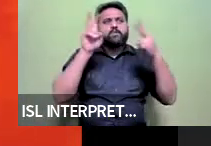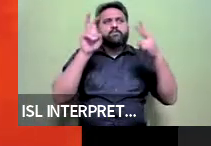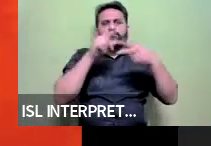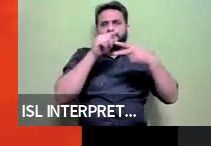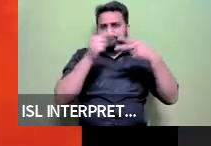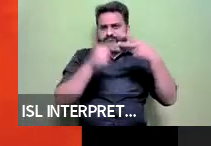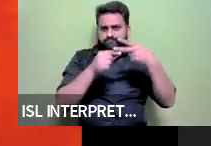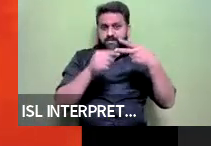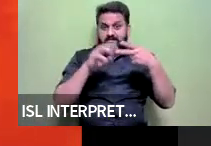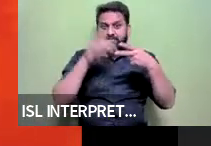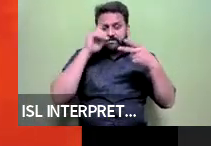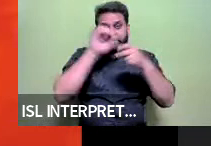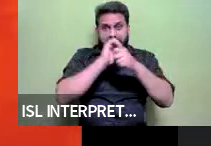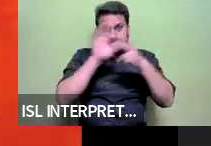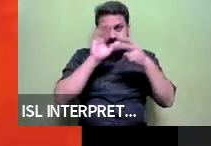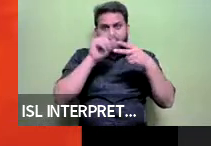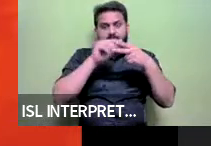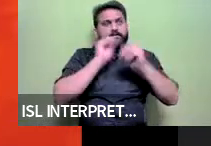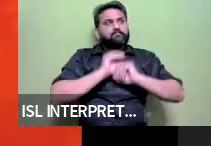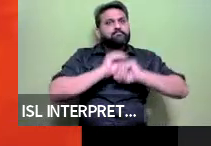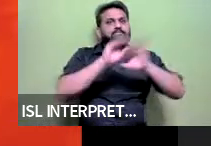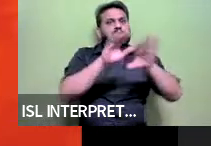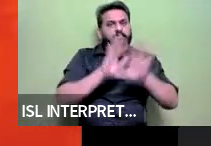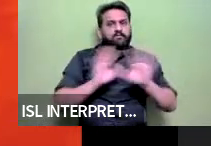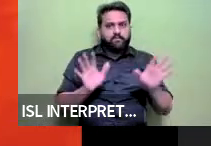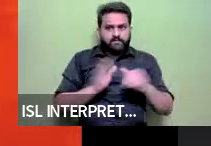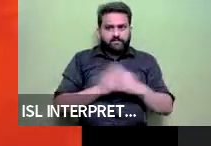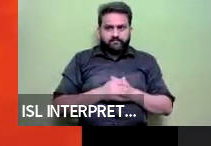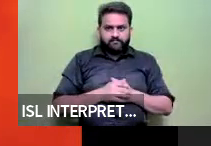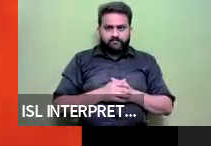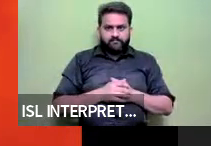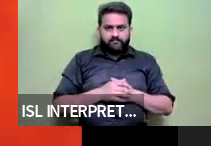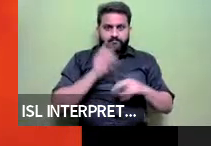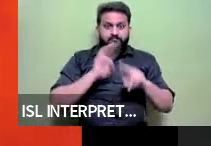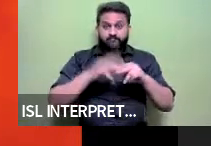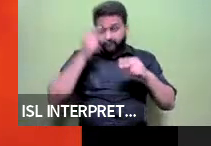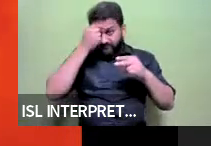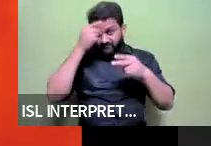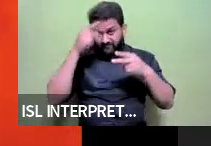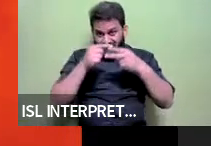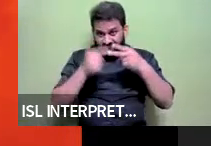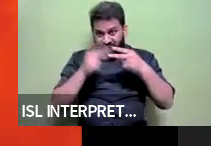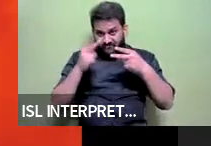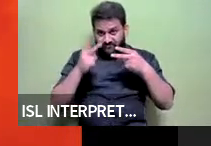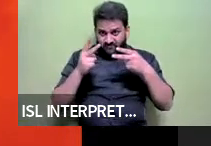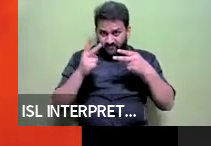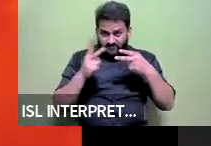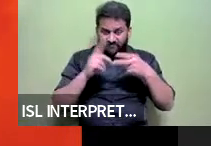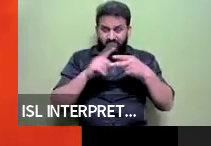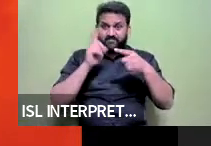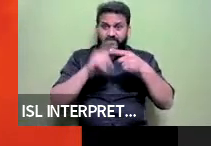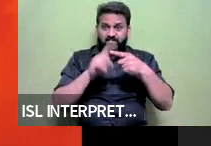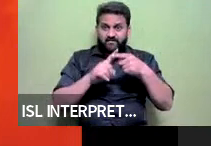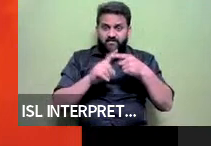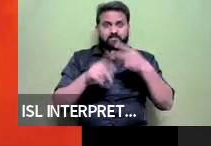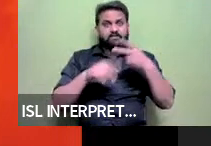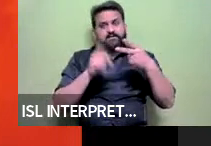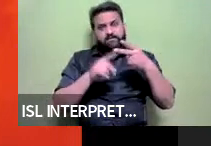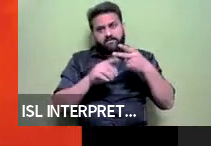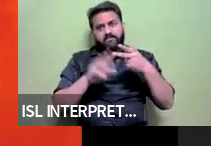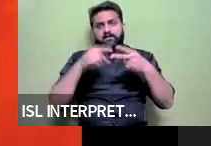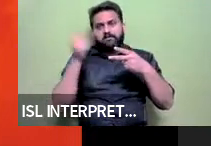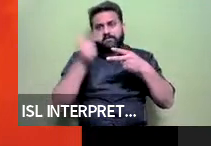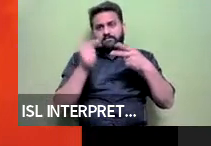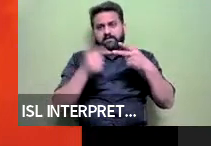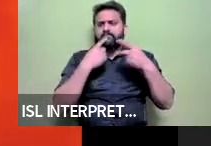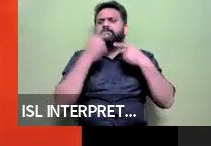all those things, you will give it to them. Now, if you have two issues, you give two issues. First issue, second issue, all those, you can